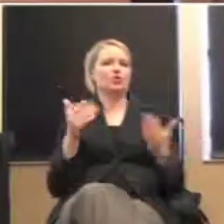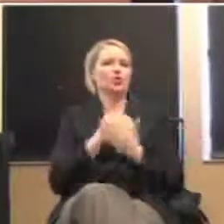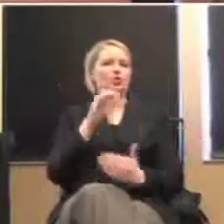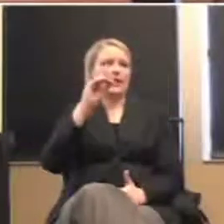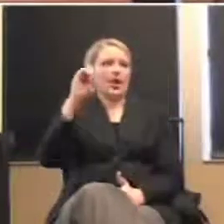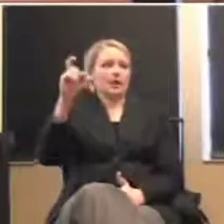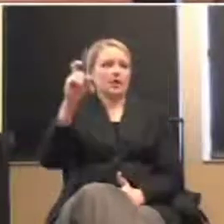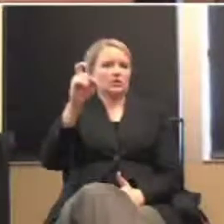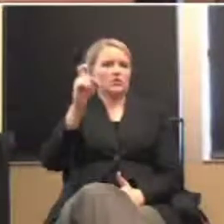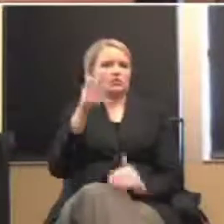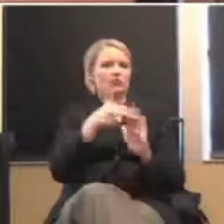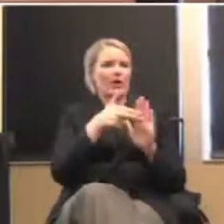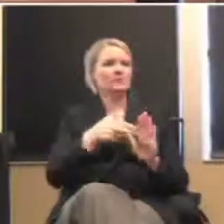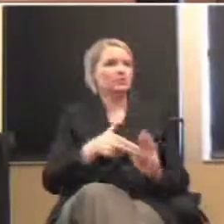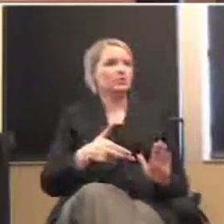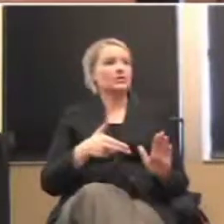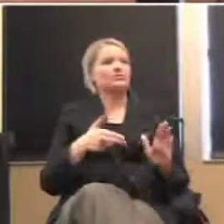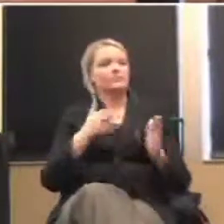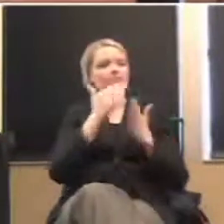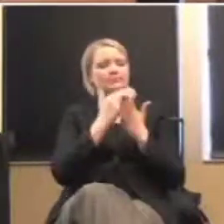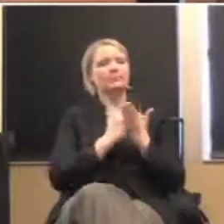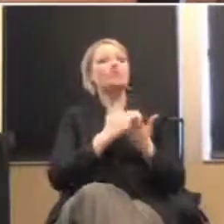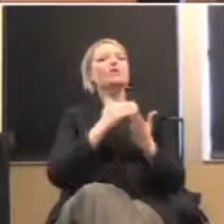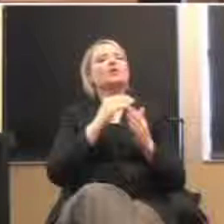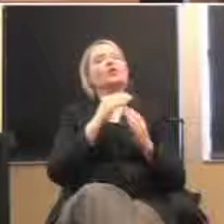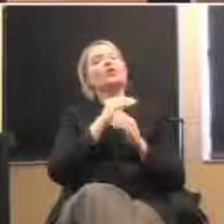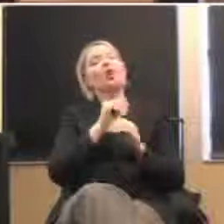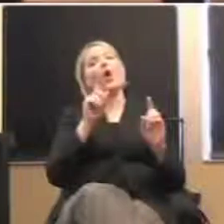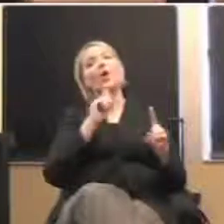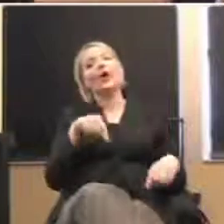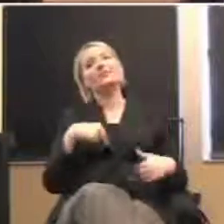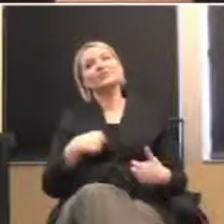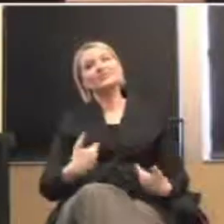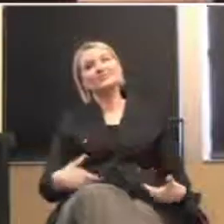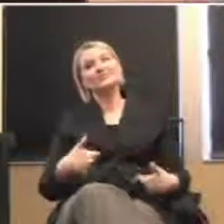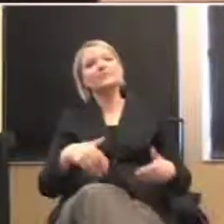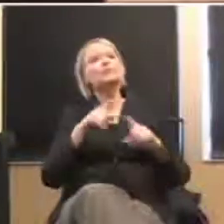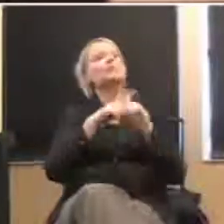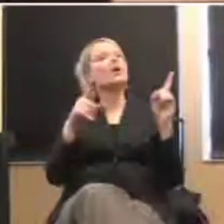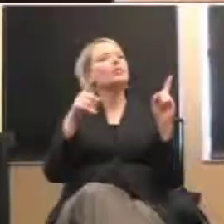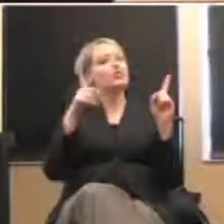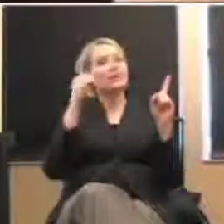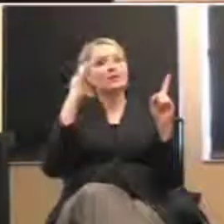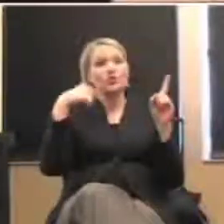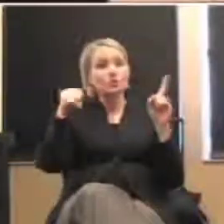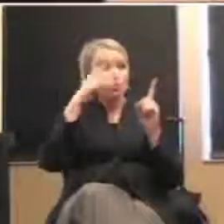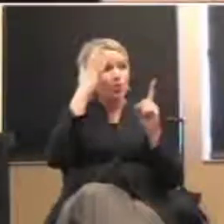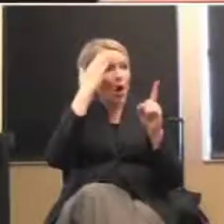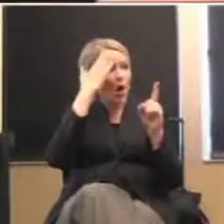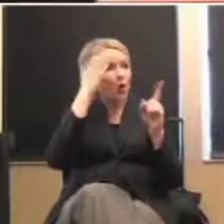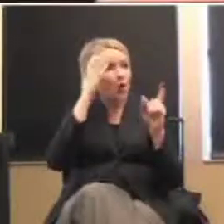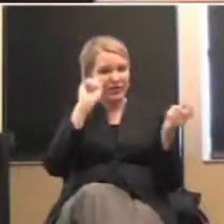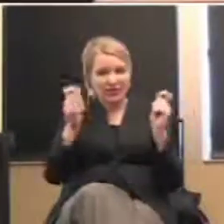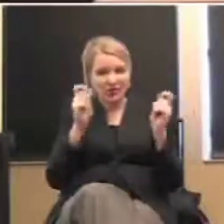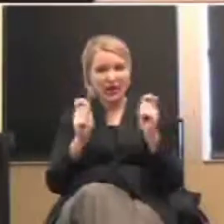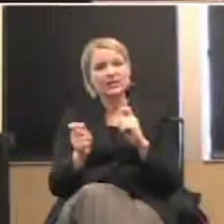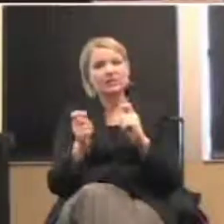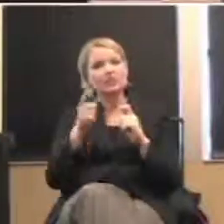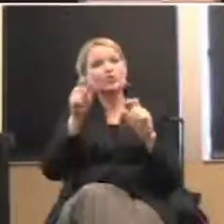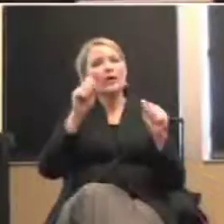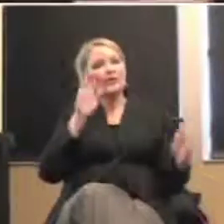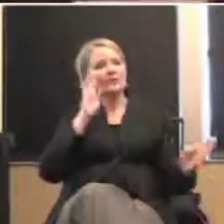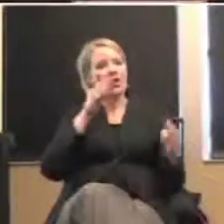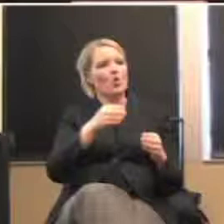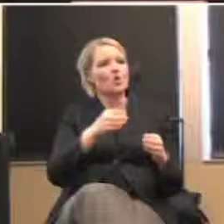diagnostic criteria. Again, no answers, but being informed of those changes and really just